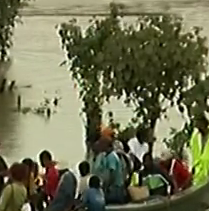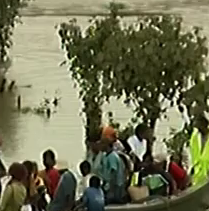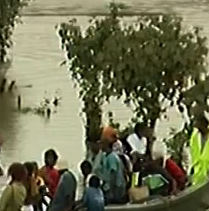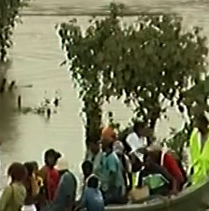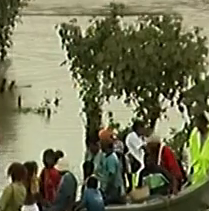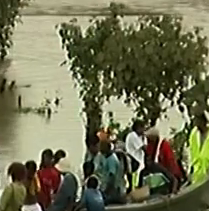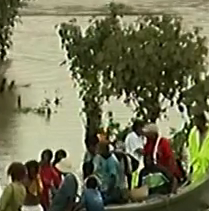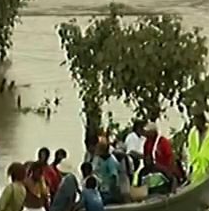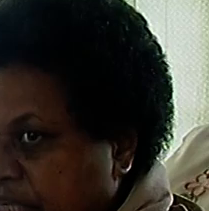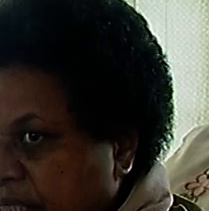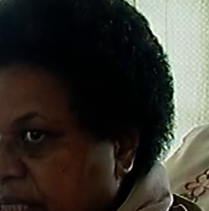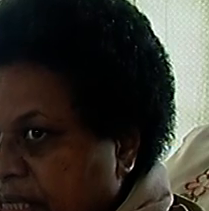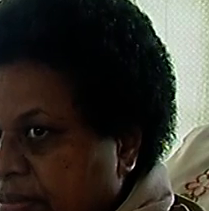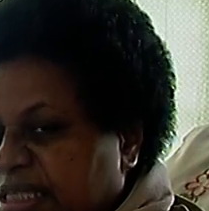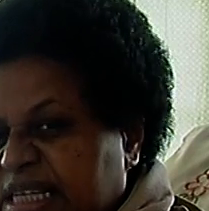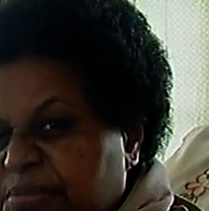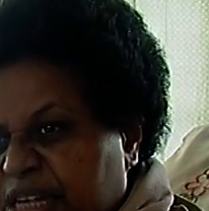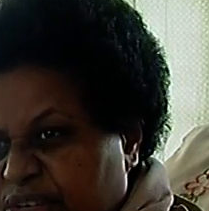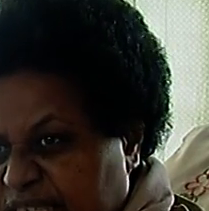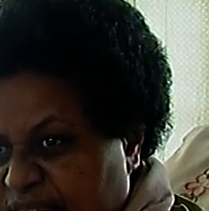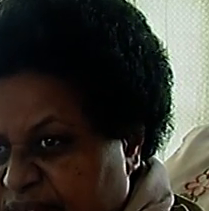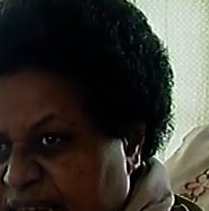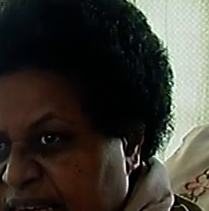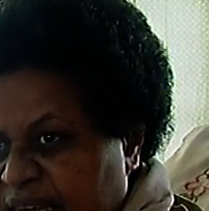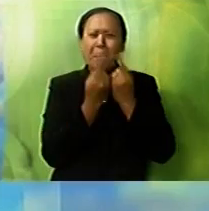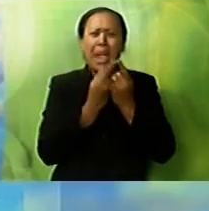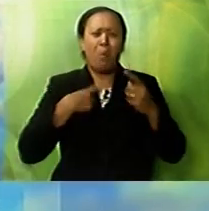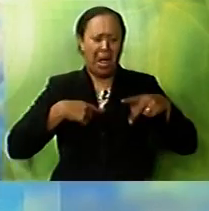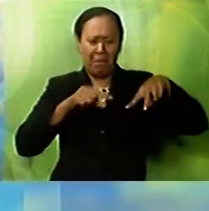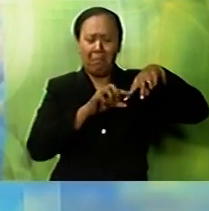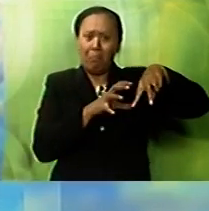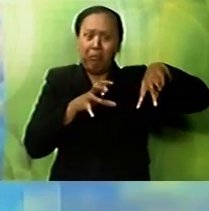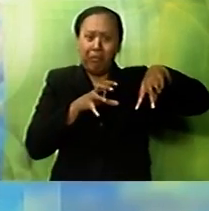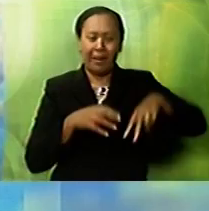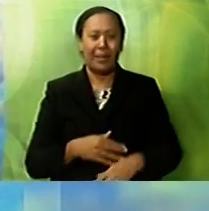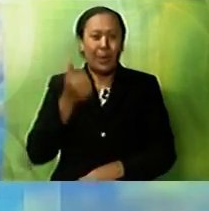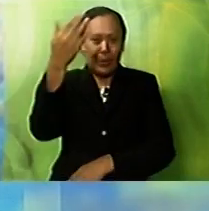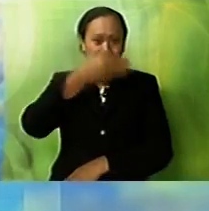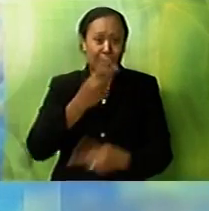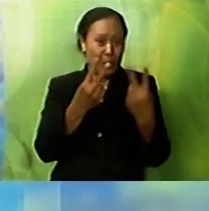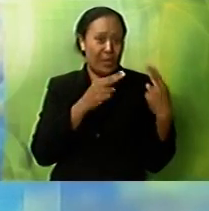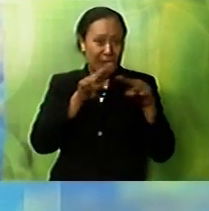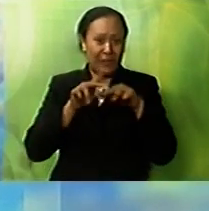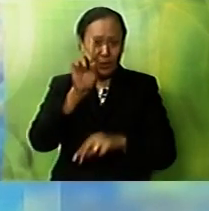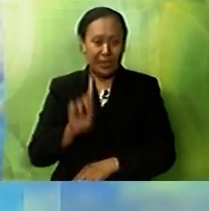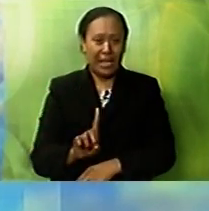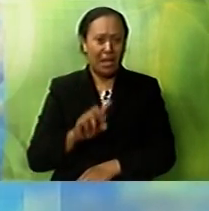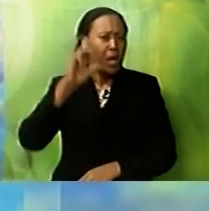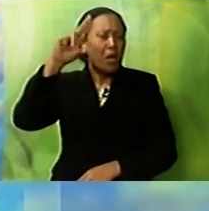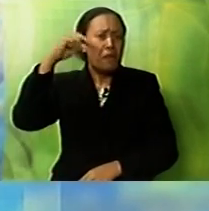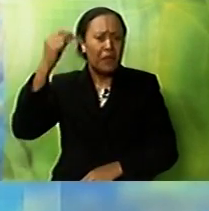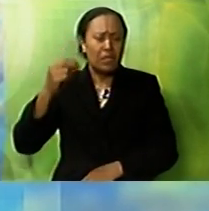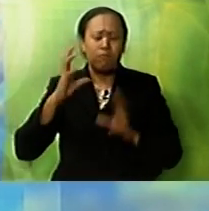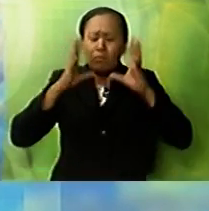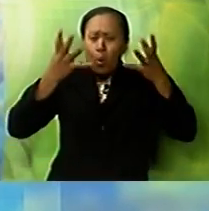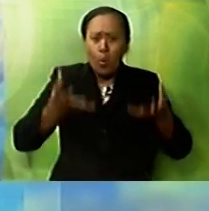billion disaster bill, and a woman's pain because of elephantiasis. Good evening, you're watching Fiji Today. Fijians pile on the